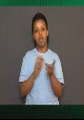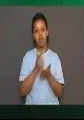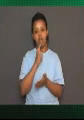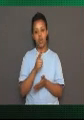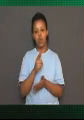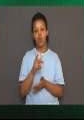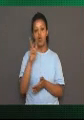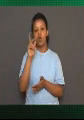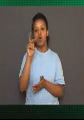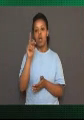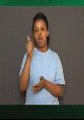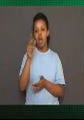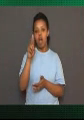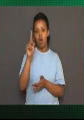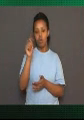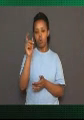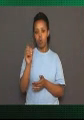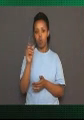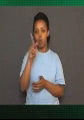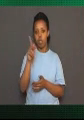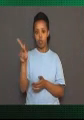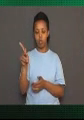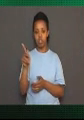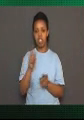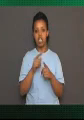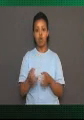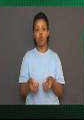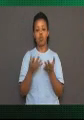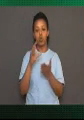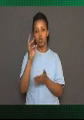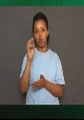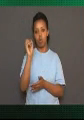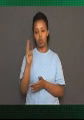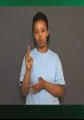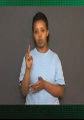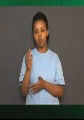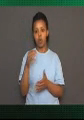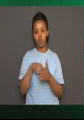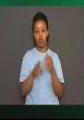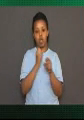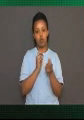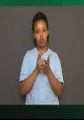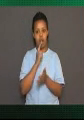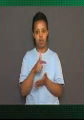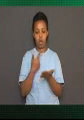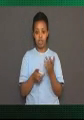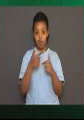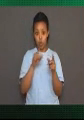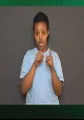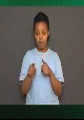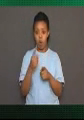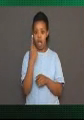Autopolyploids are polyploids that have multiple chromosome sets that come from a